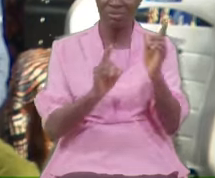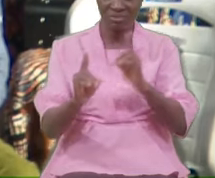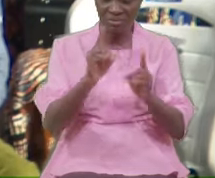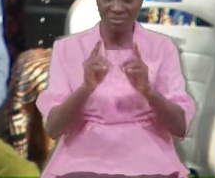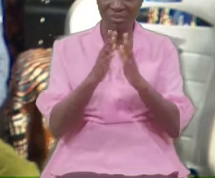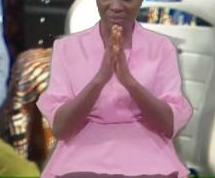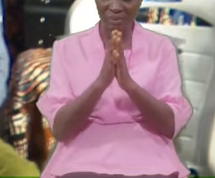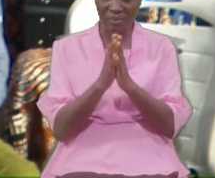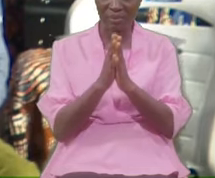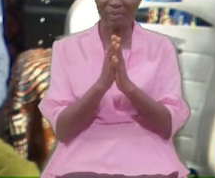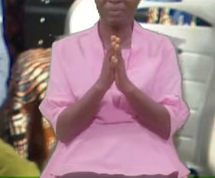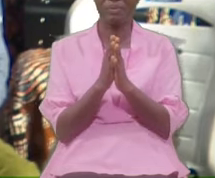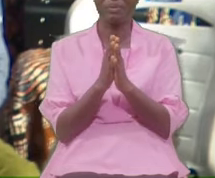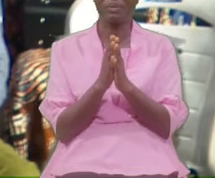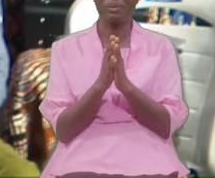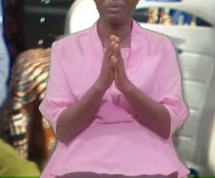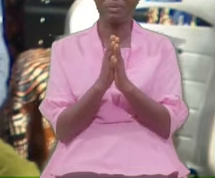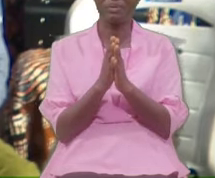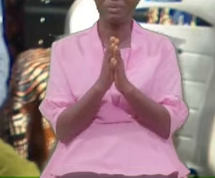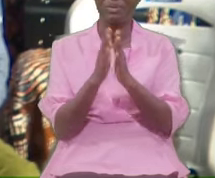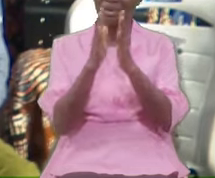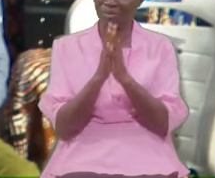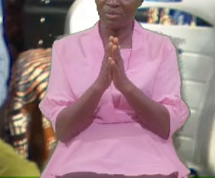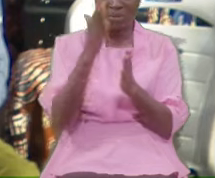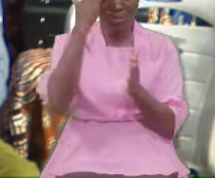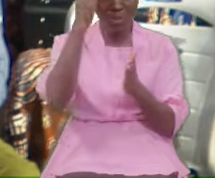forgiveness you know what Jesus said